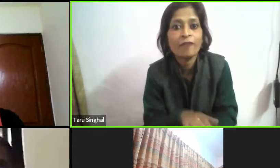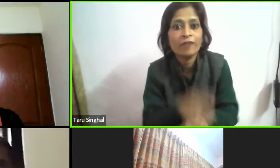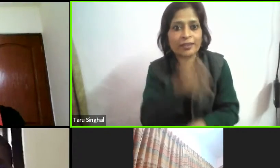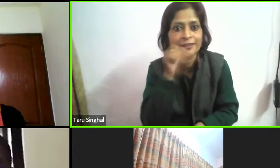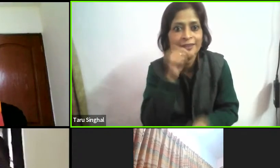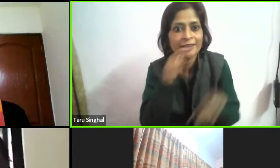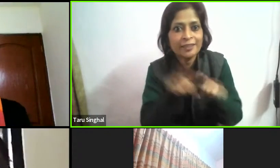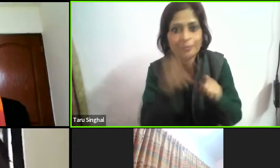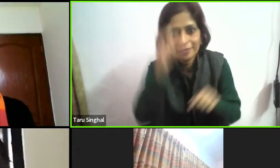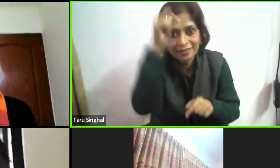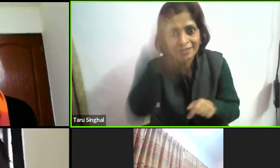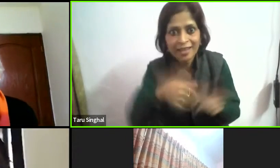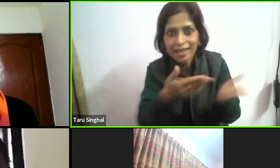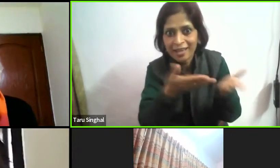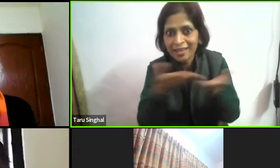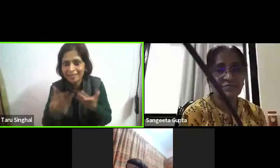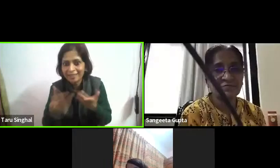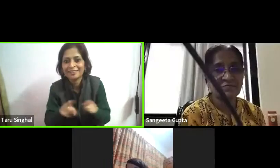to India.